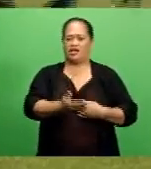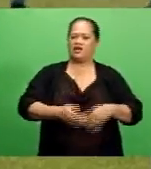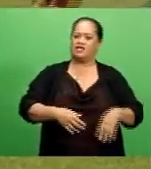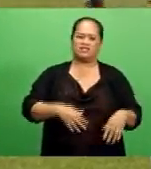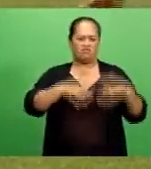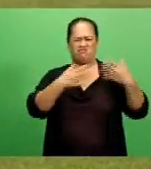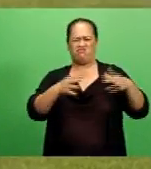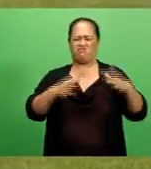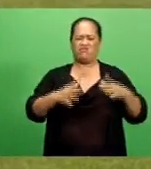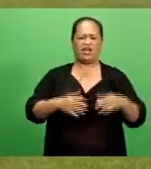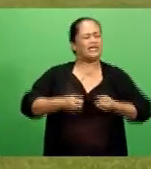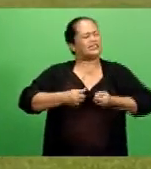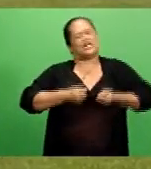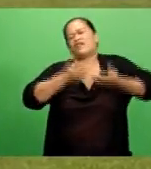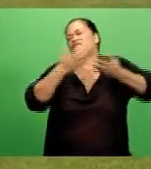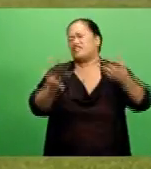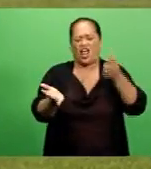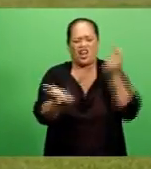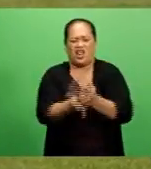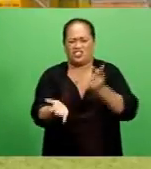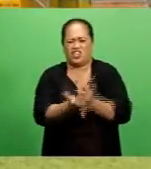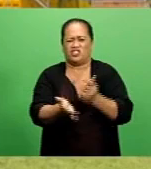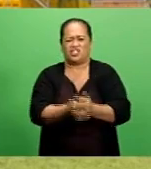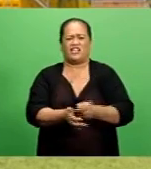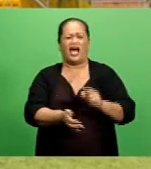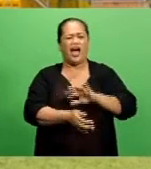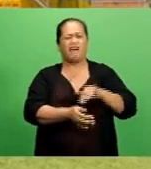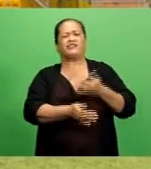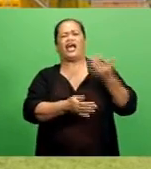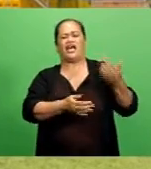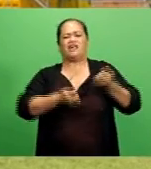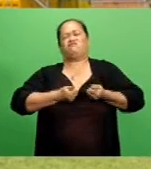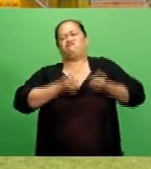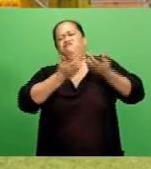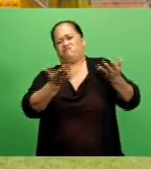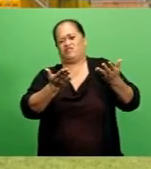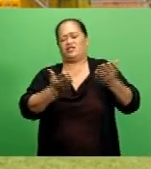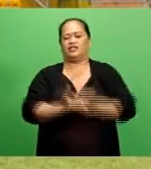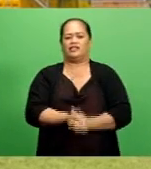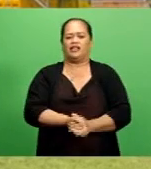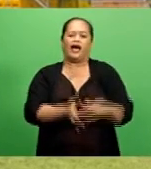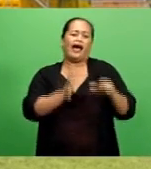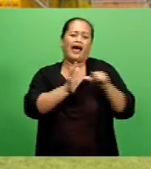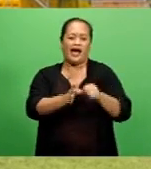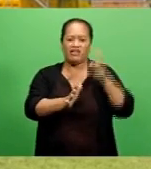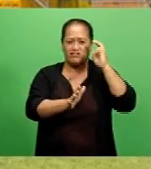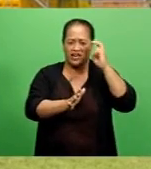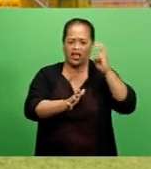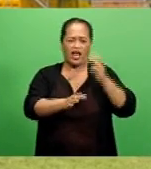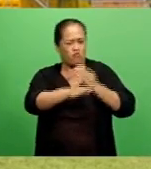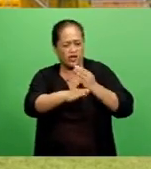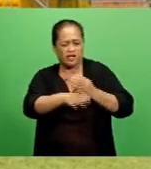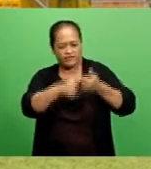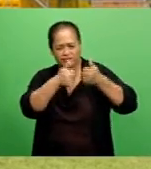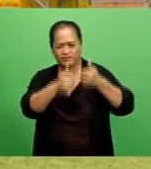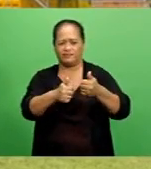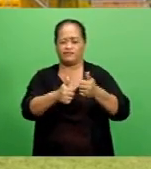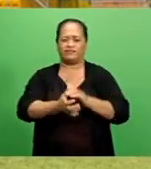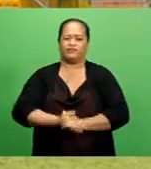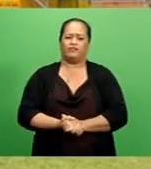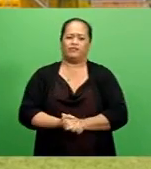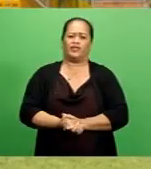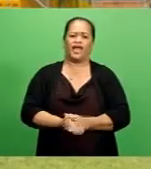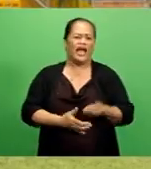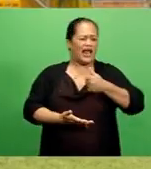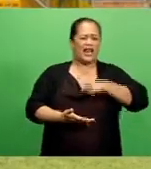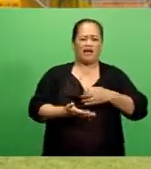of sacrifices along the way. To go to work, and after training in the afternoons, the managers and stuff allows me to